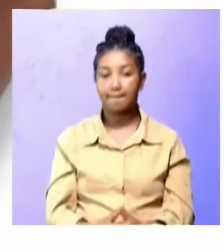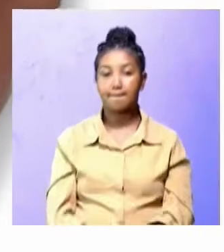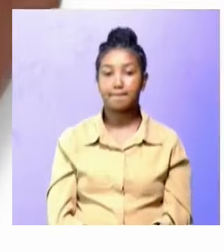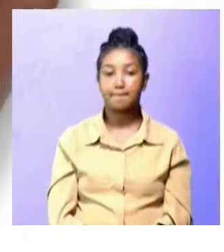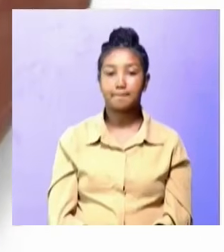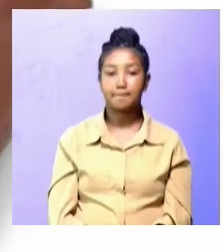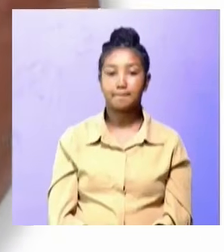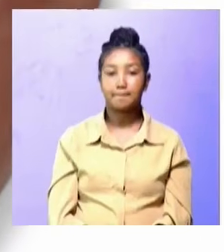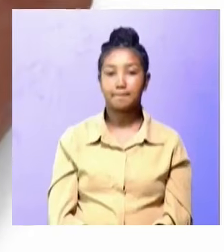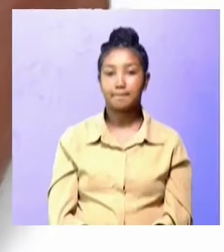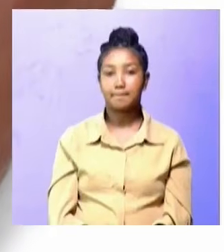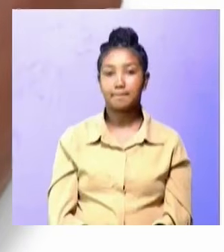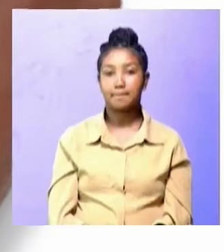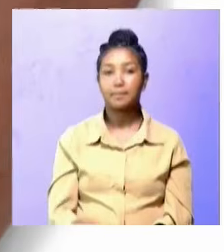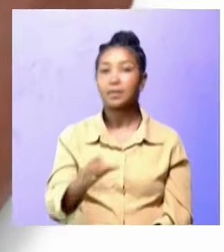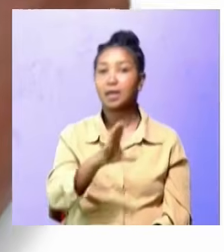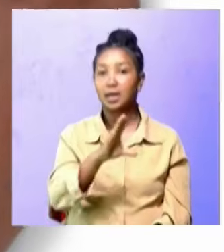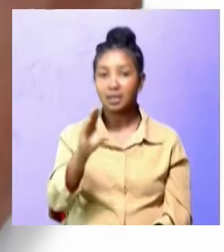and